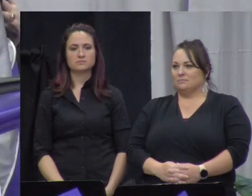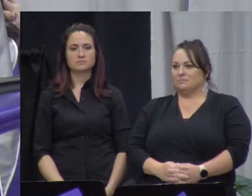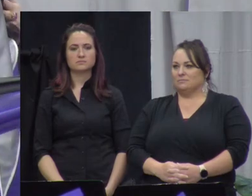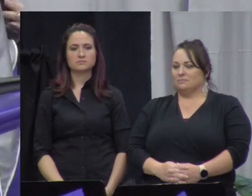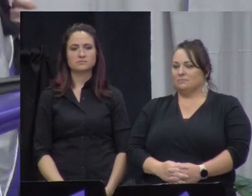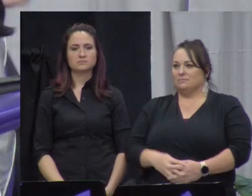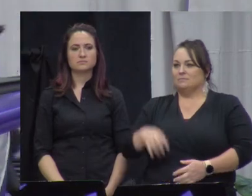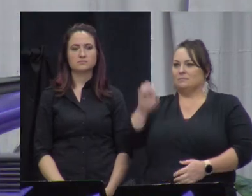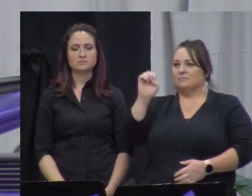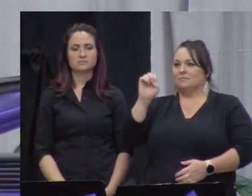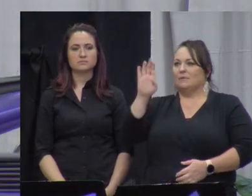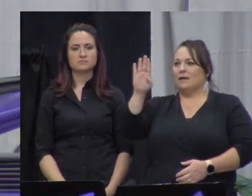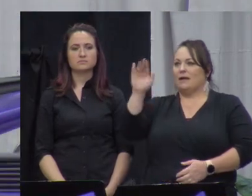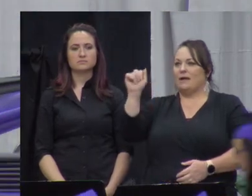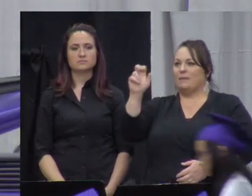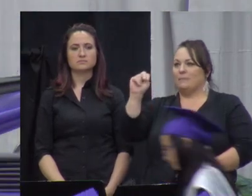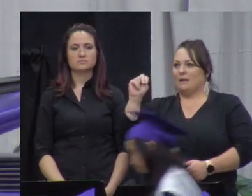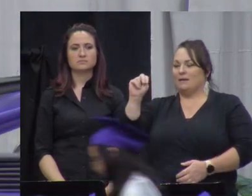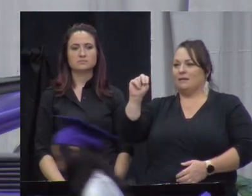Eben Chavez.